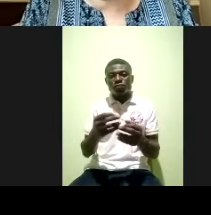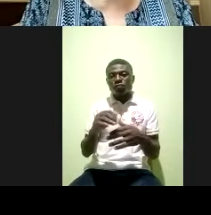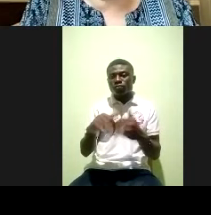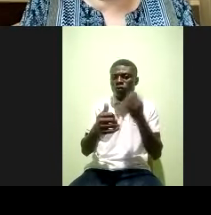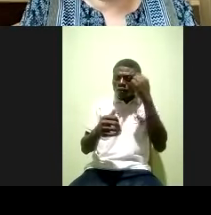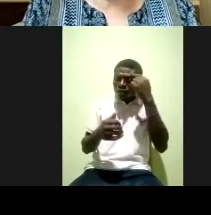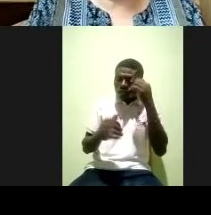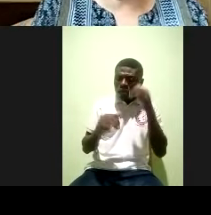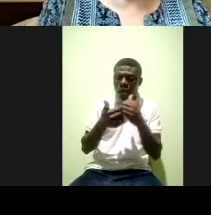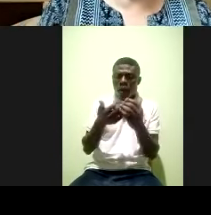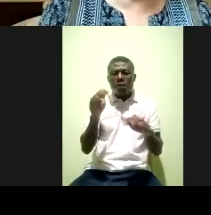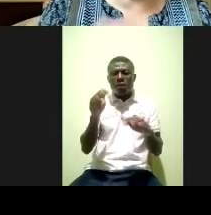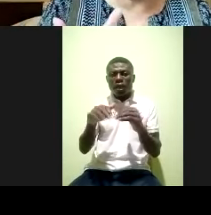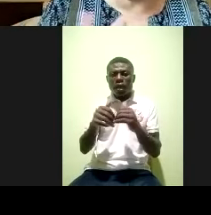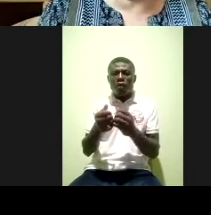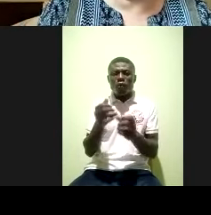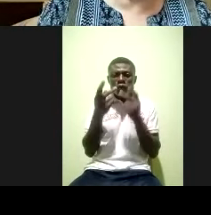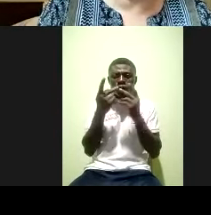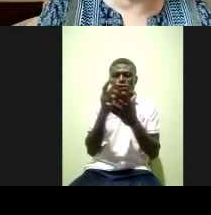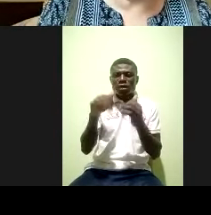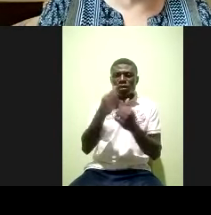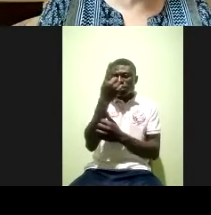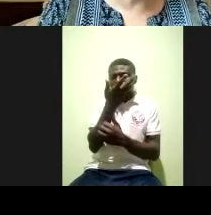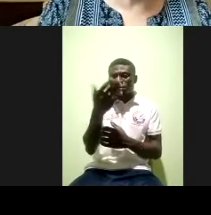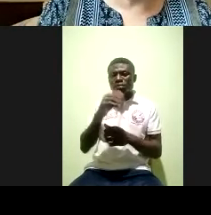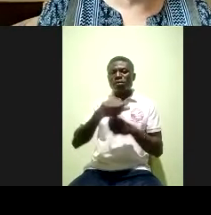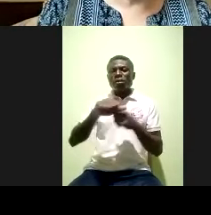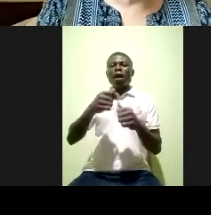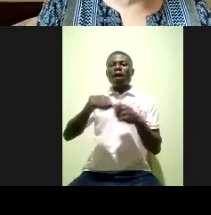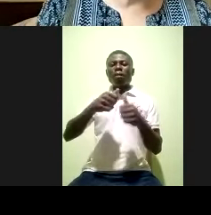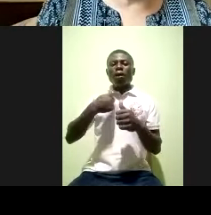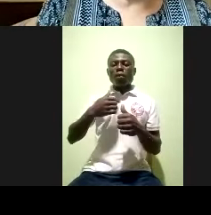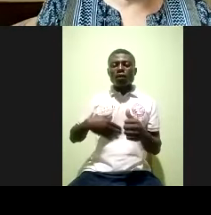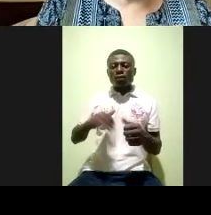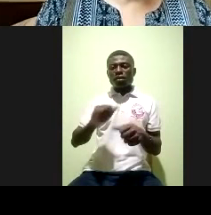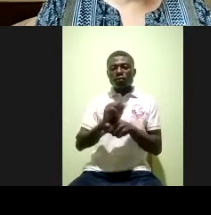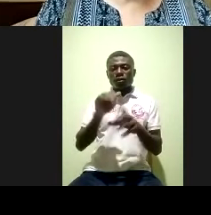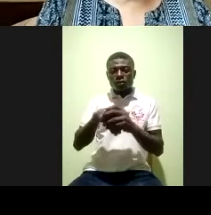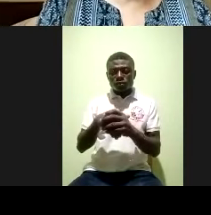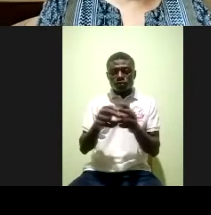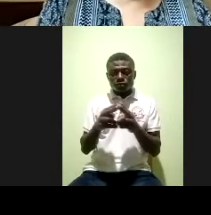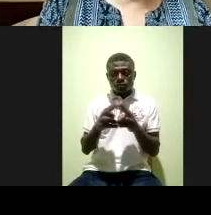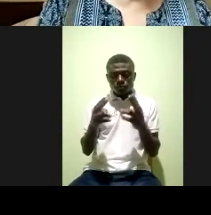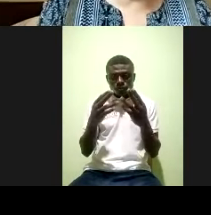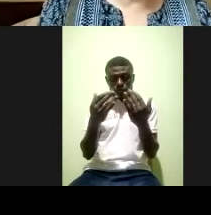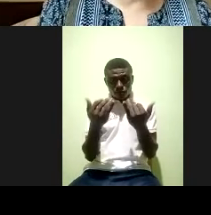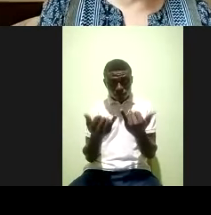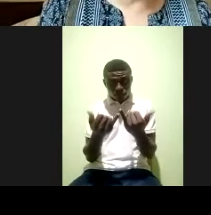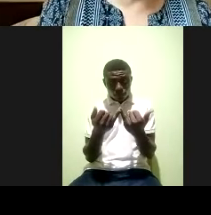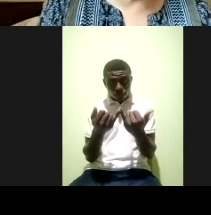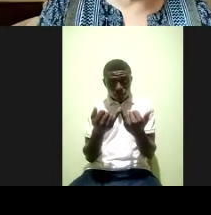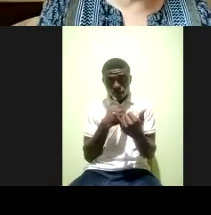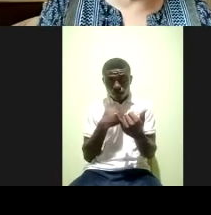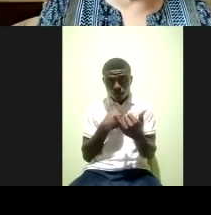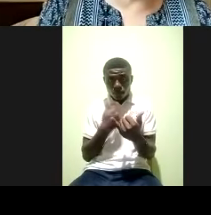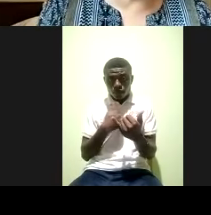balance skills of our bodies. So now we have already discussed